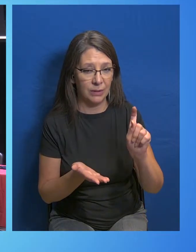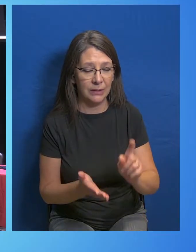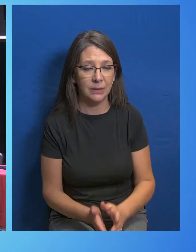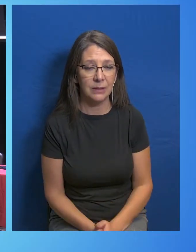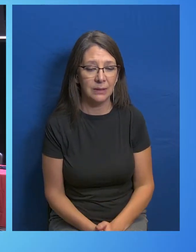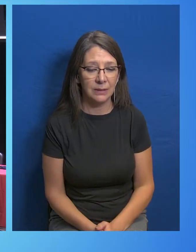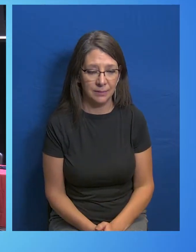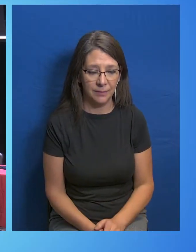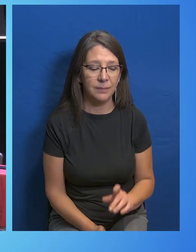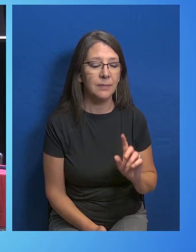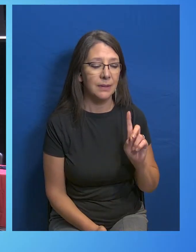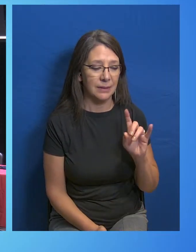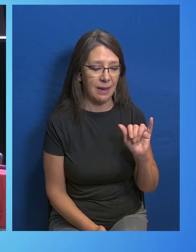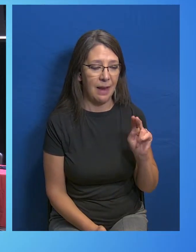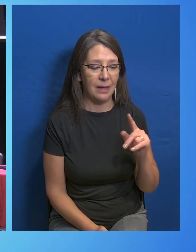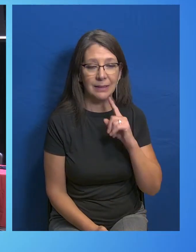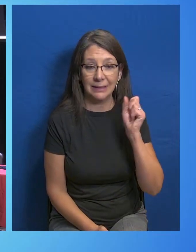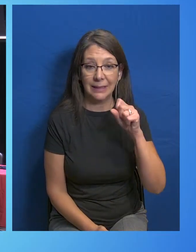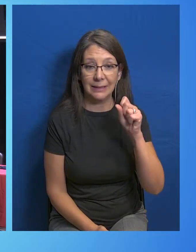Yes,